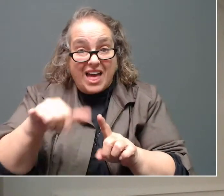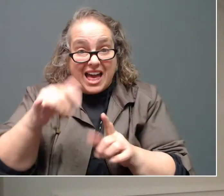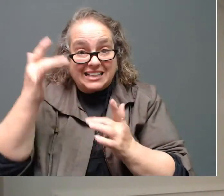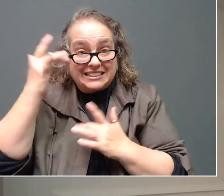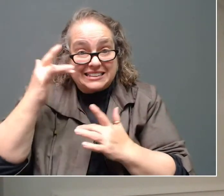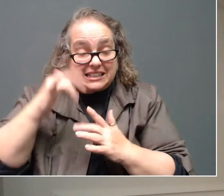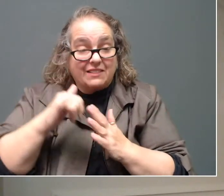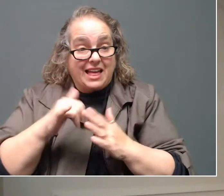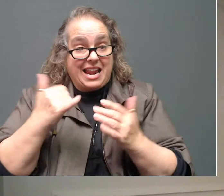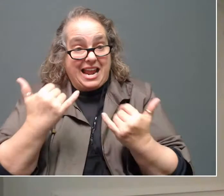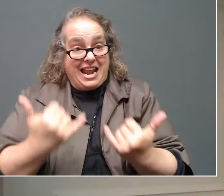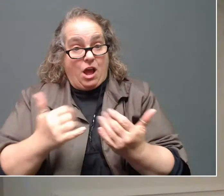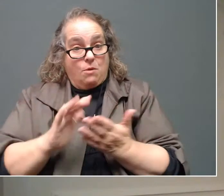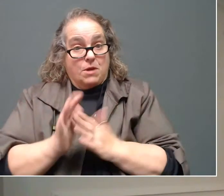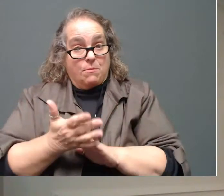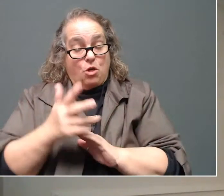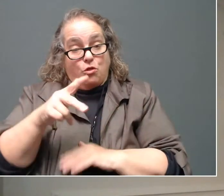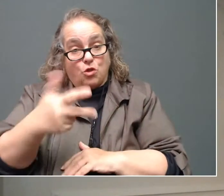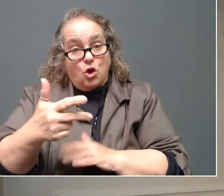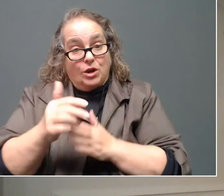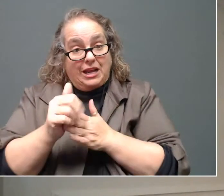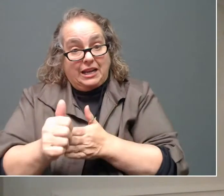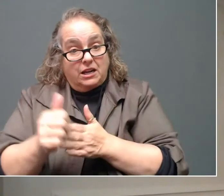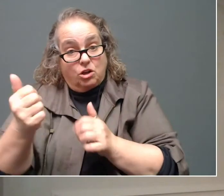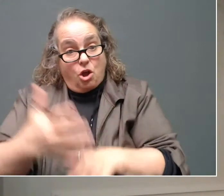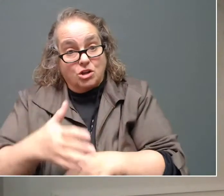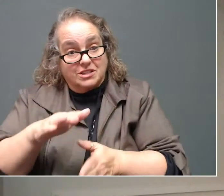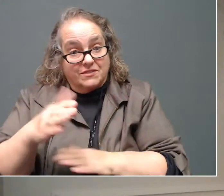become the 3rd leading cause of death has resulted in,